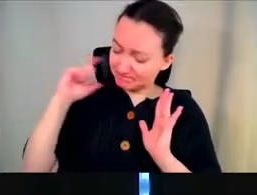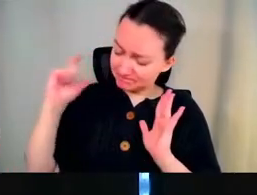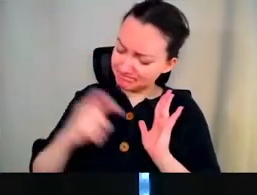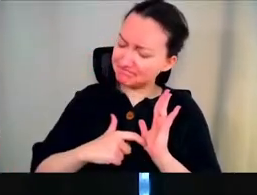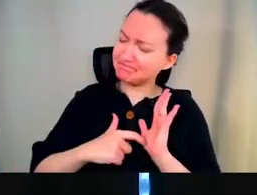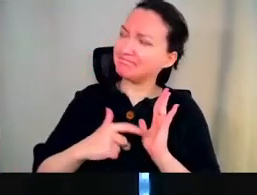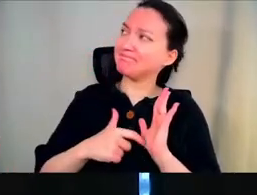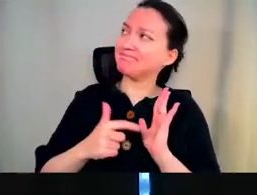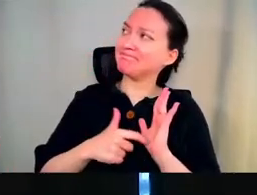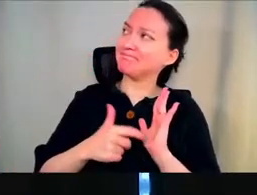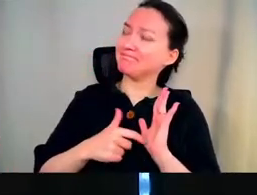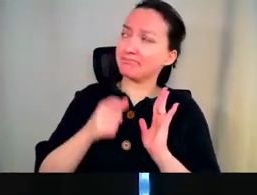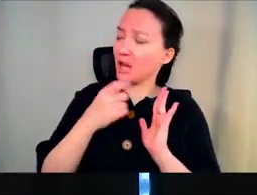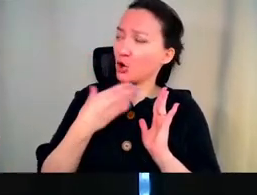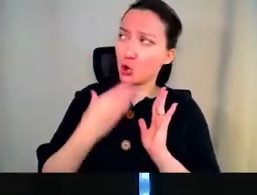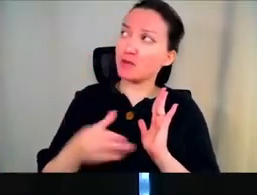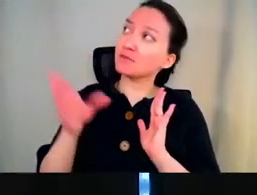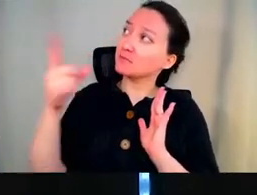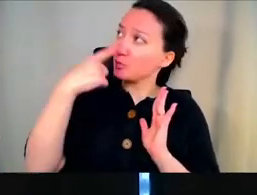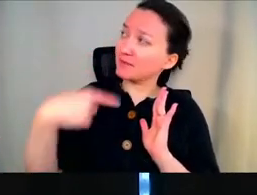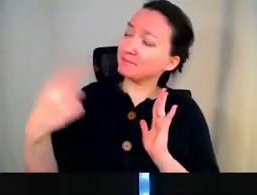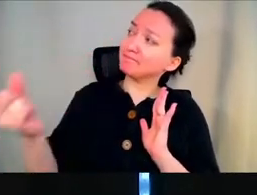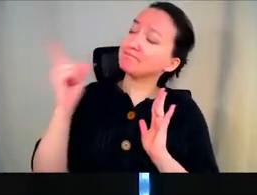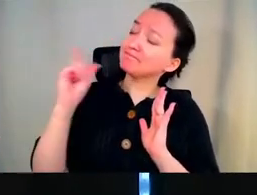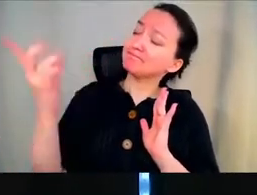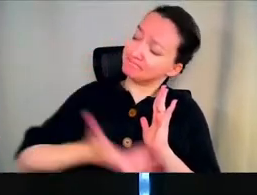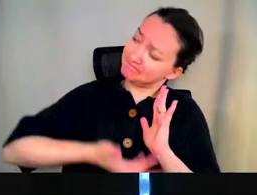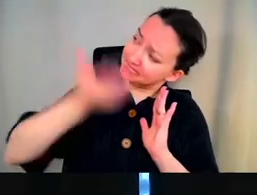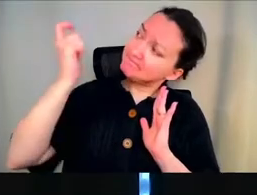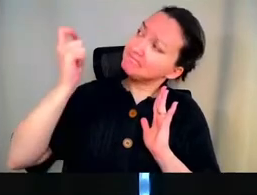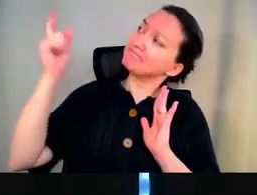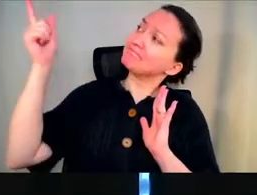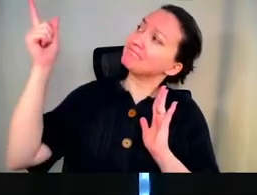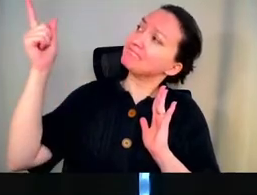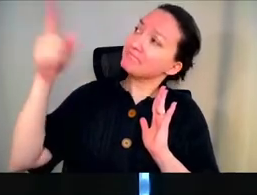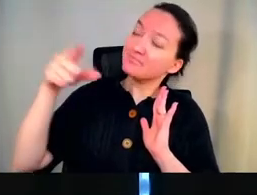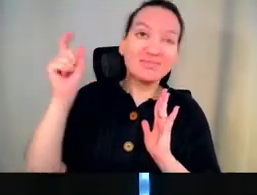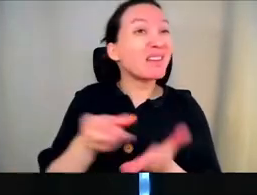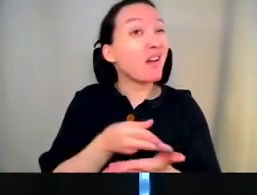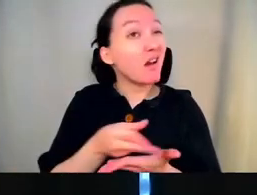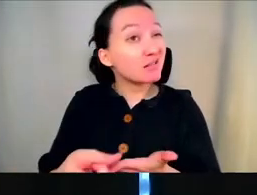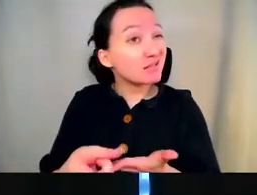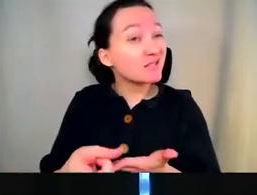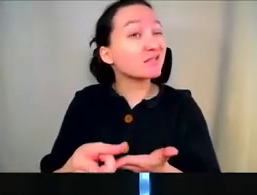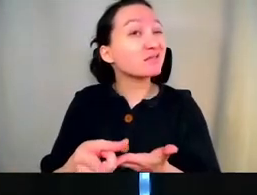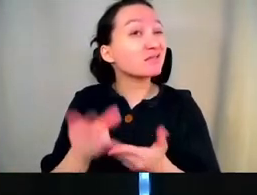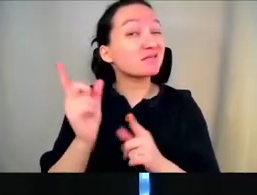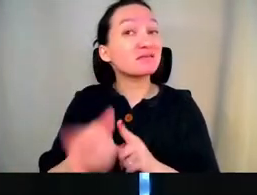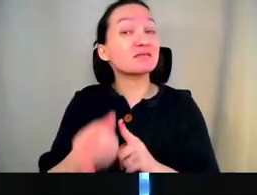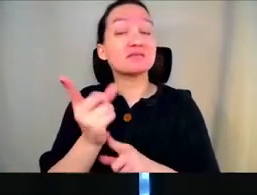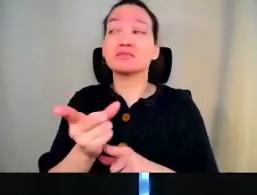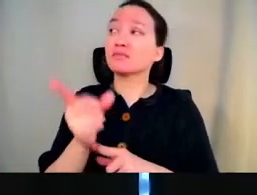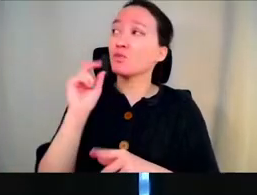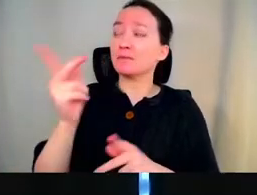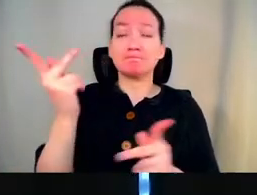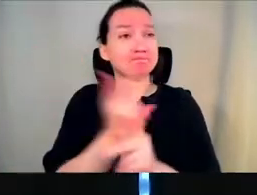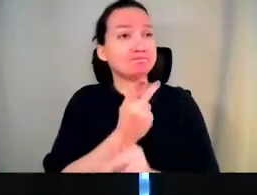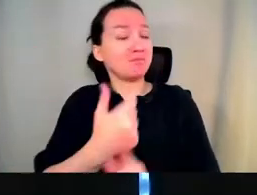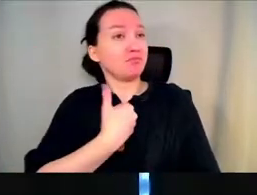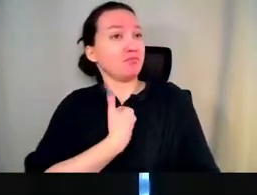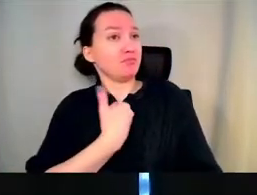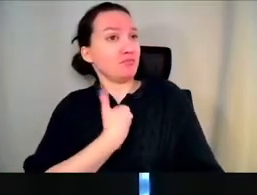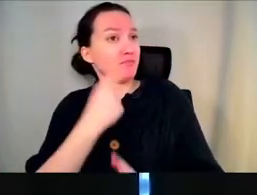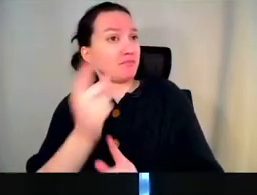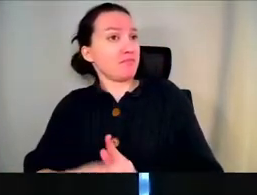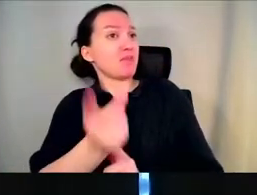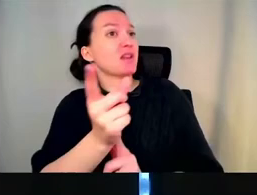and it's not good, and I need you to come and rip it out? We need to be honest in this moment. And so we're going to look at ourselves for a second.